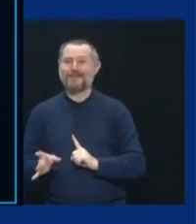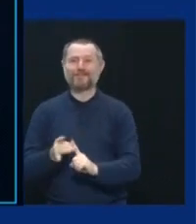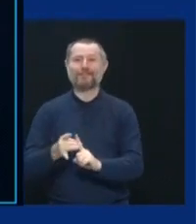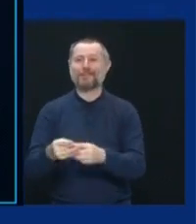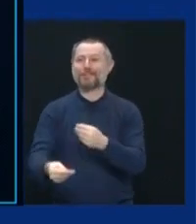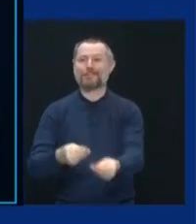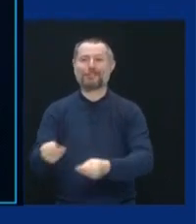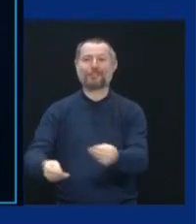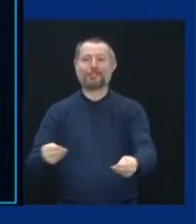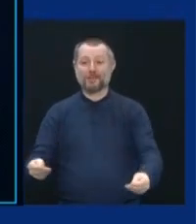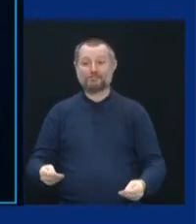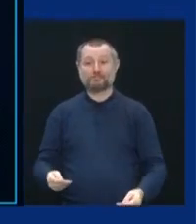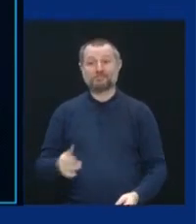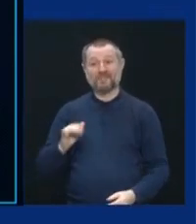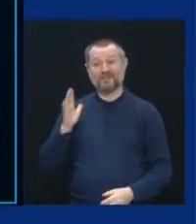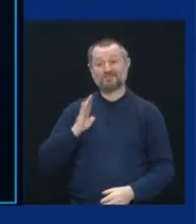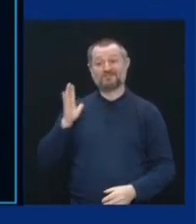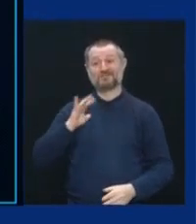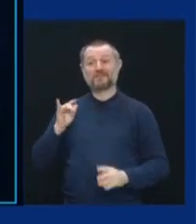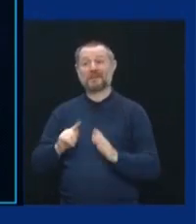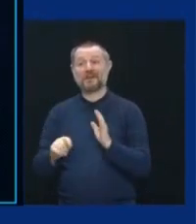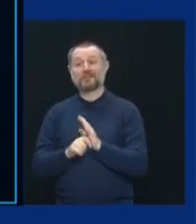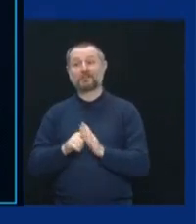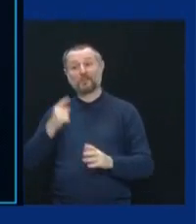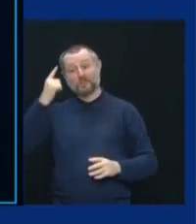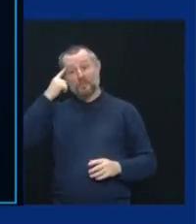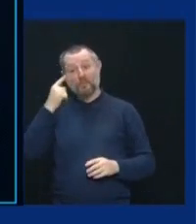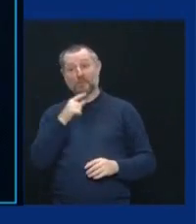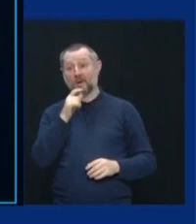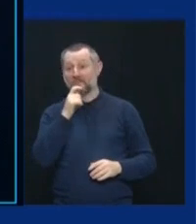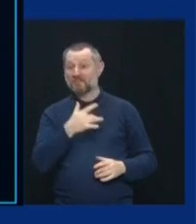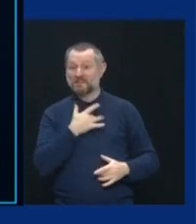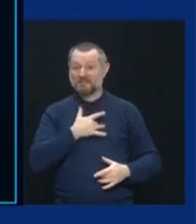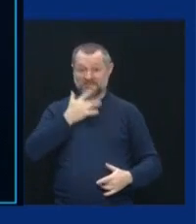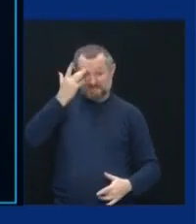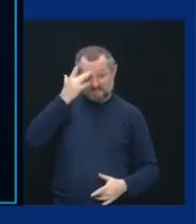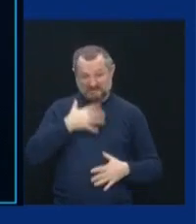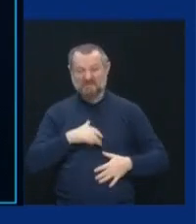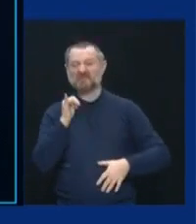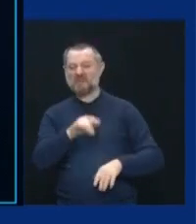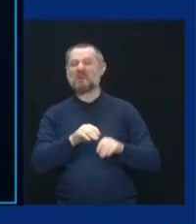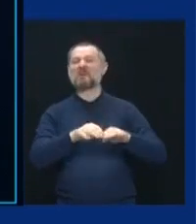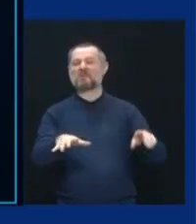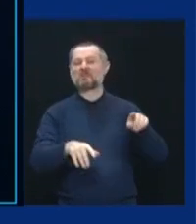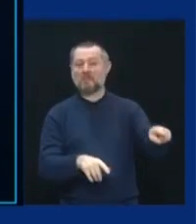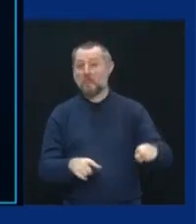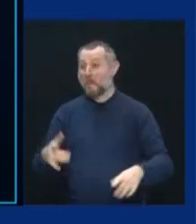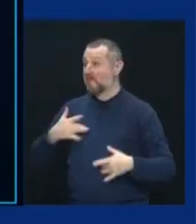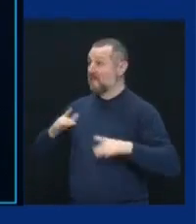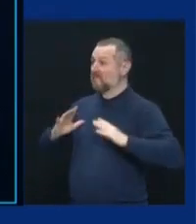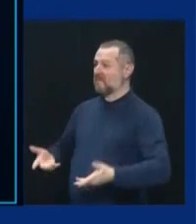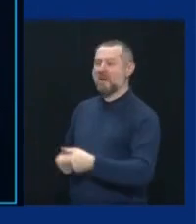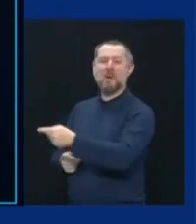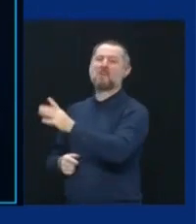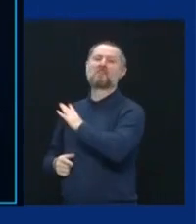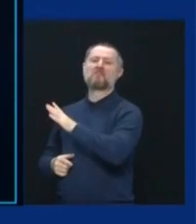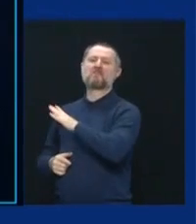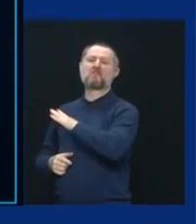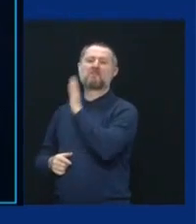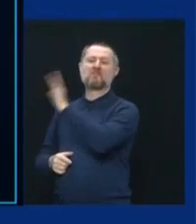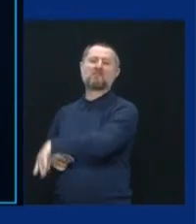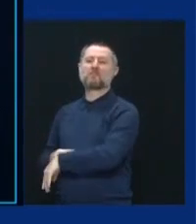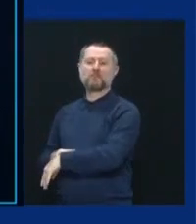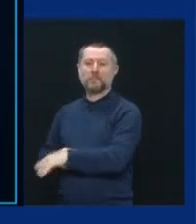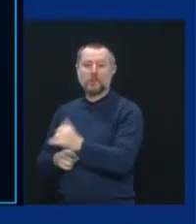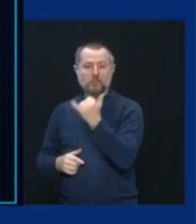us you could only spread COVID if you had symptoms. And they were wrong. COVID may have